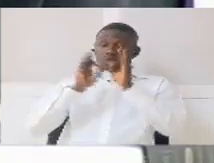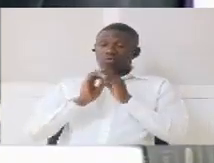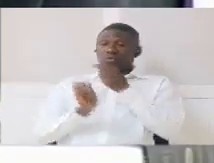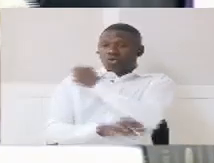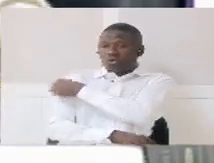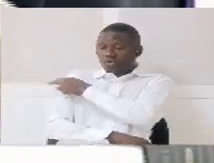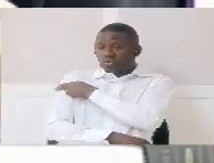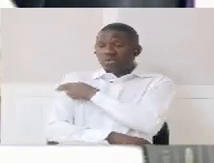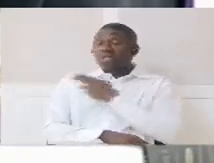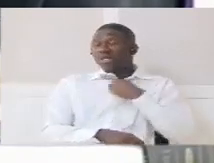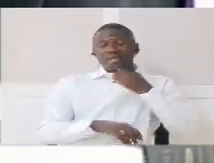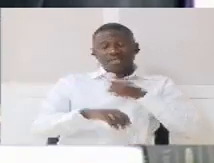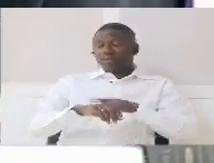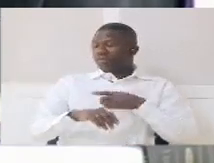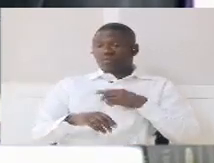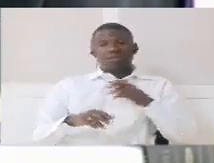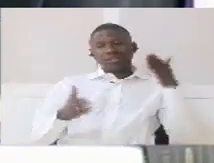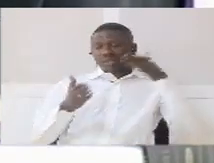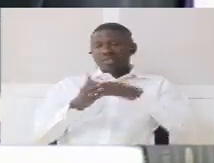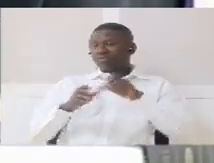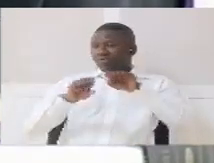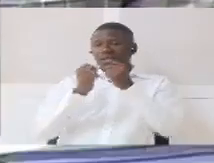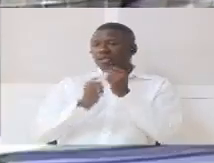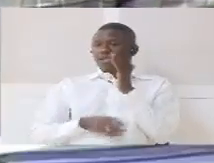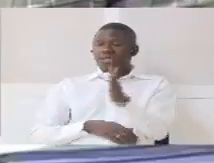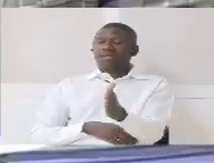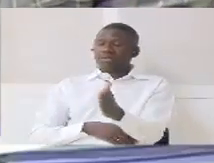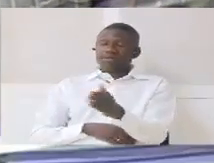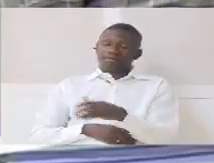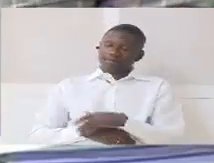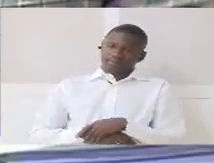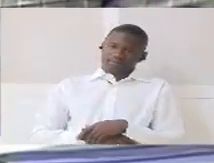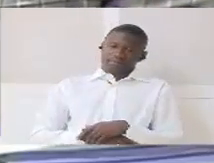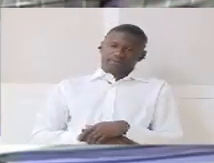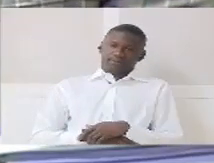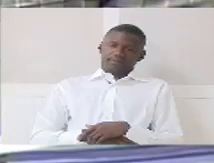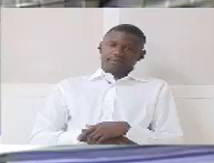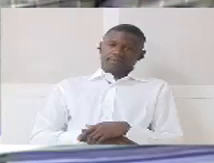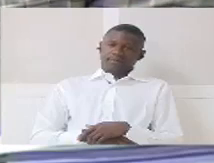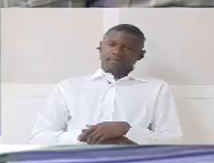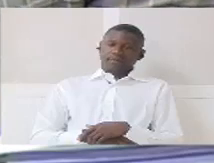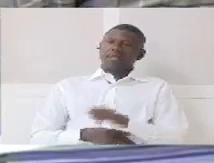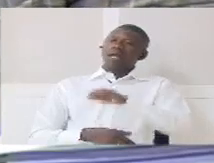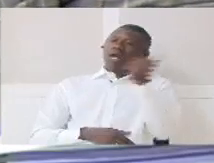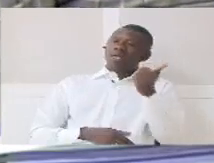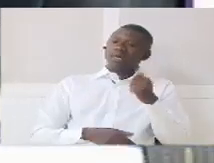that expiring date. Okay. And at the hospital, what